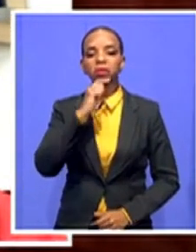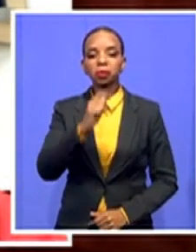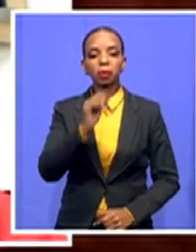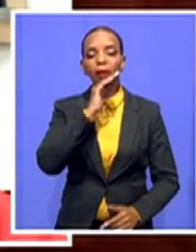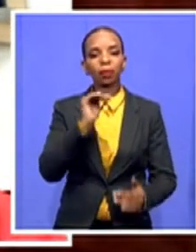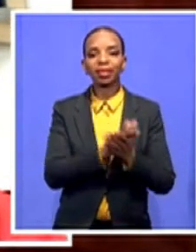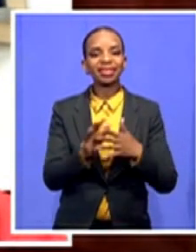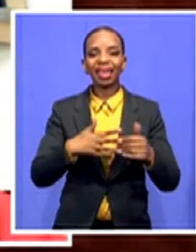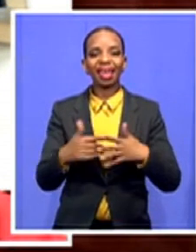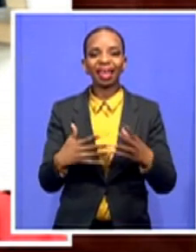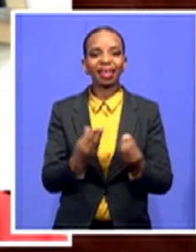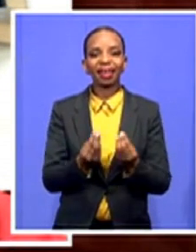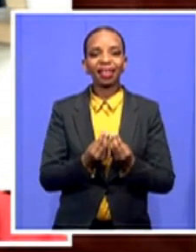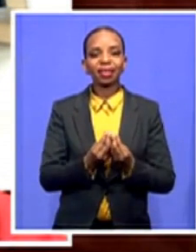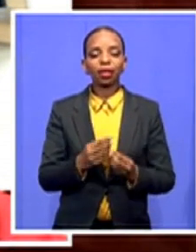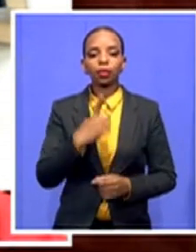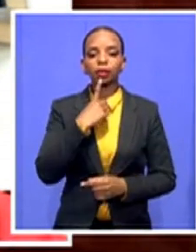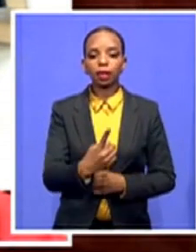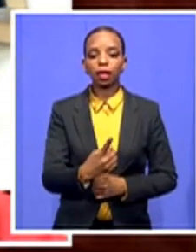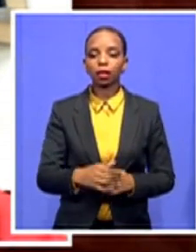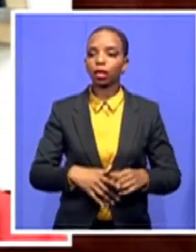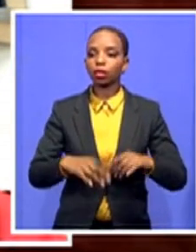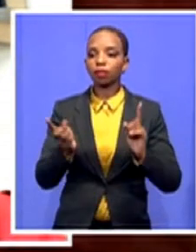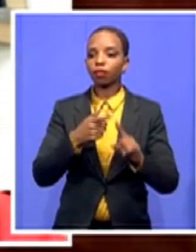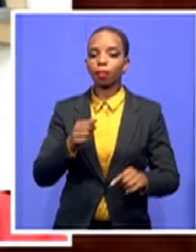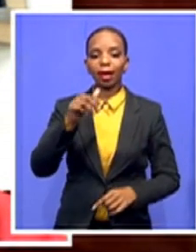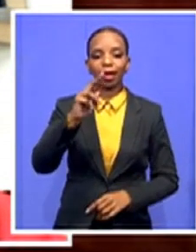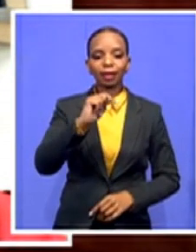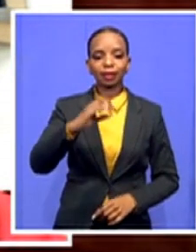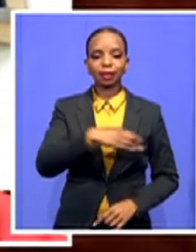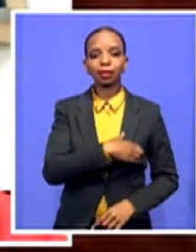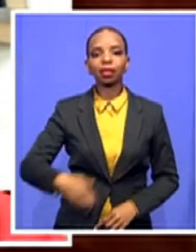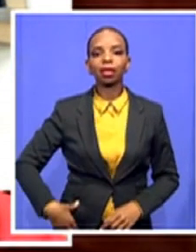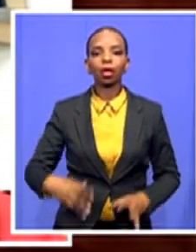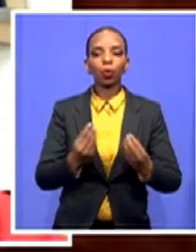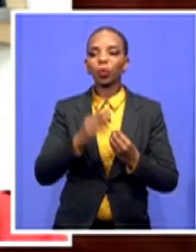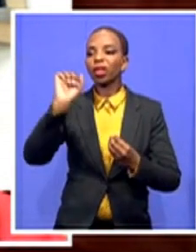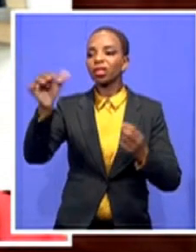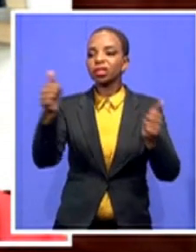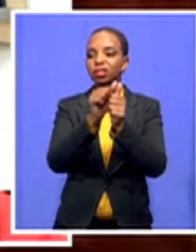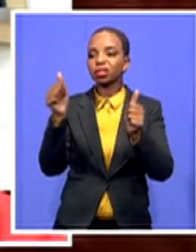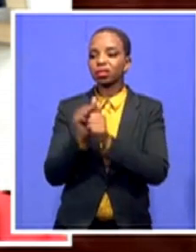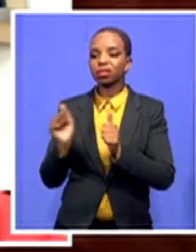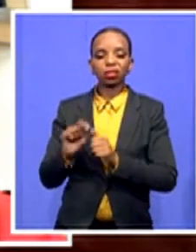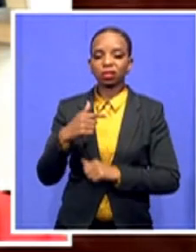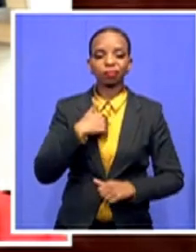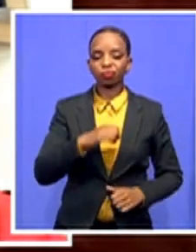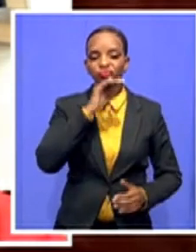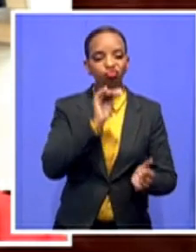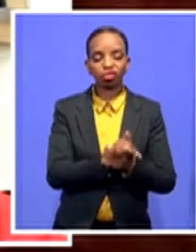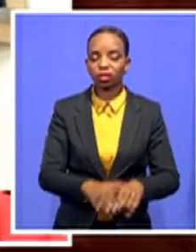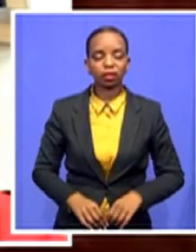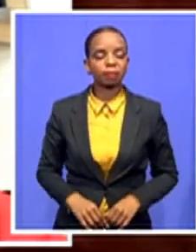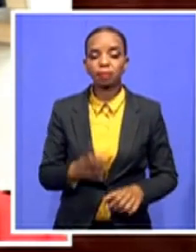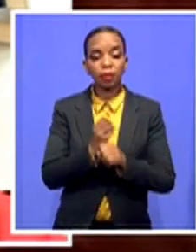the ANC president and all of his alliance. Since the beginning of the crisis in 2008, they have been promising